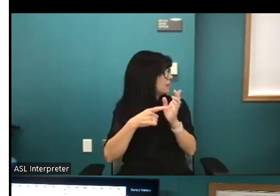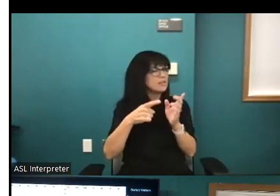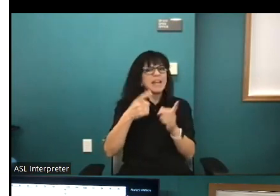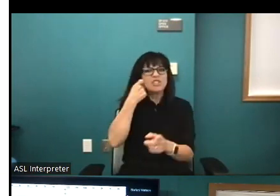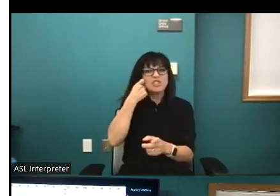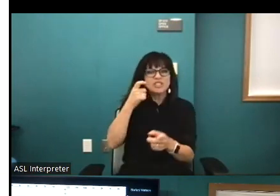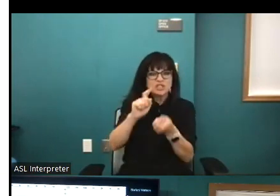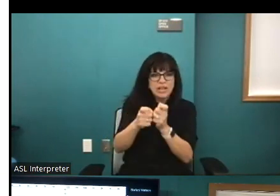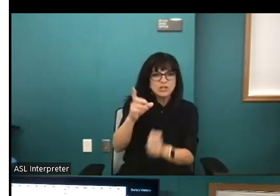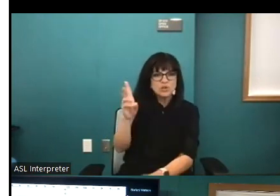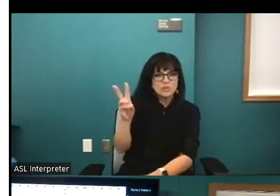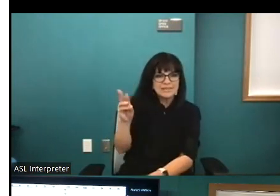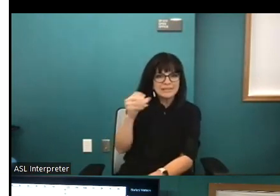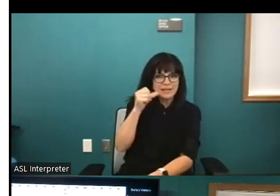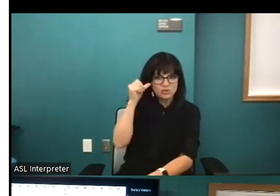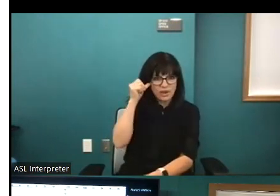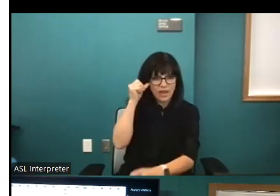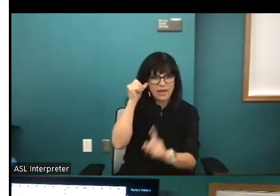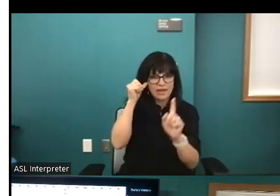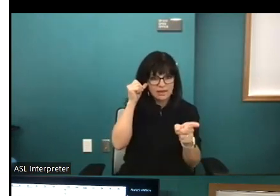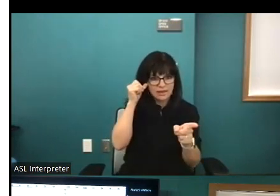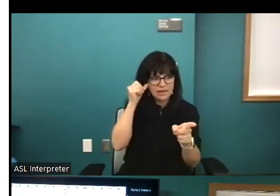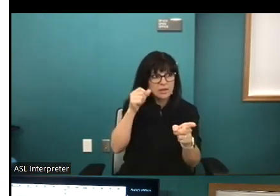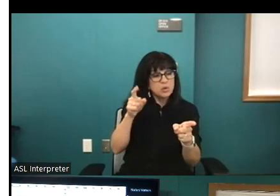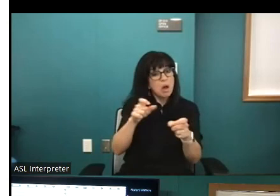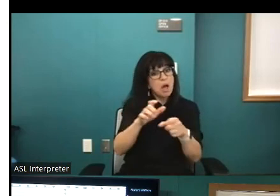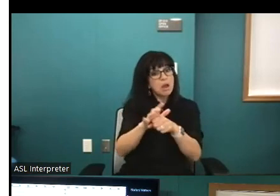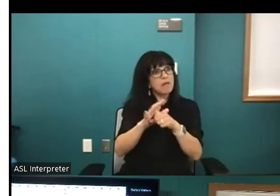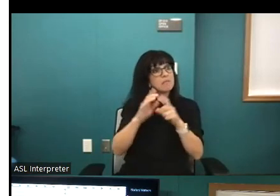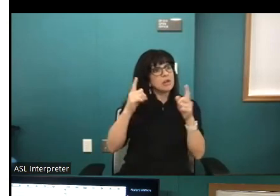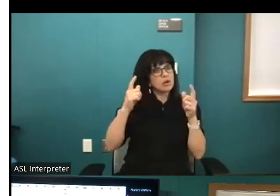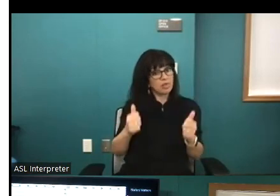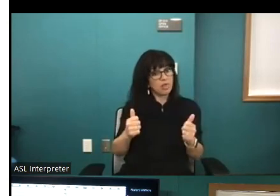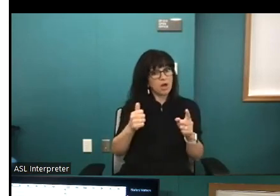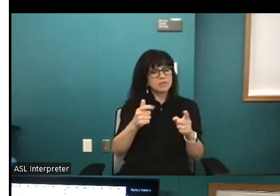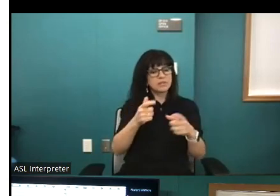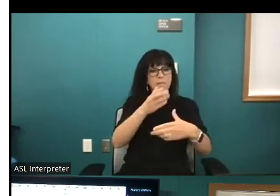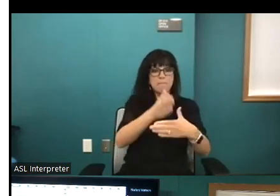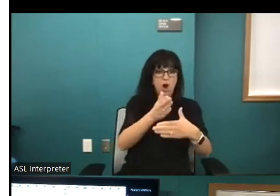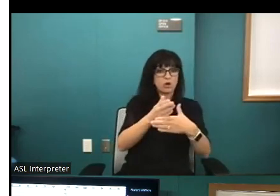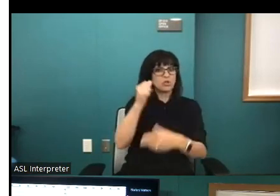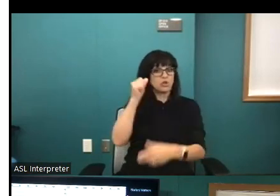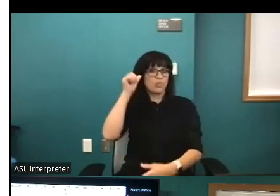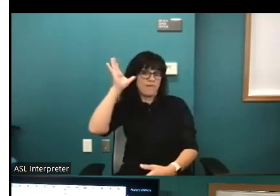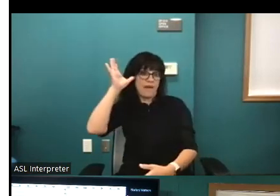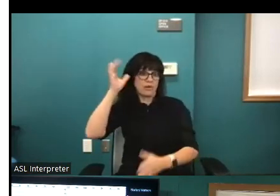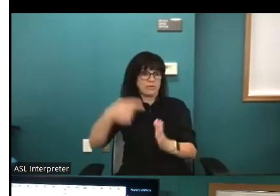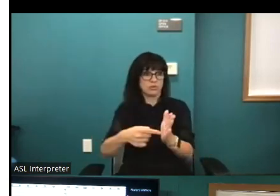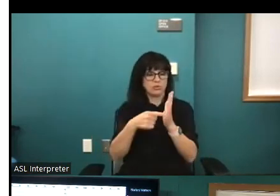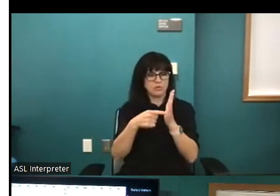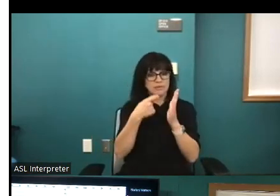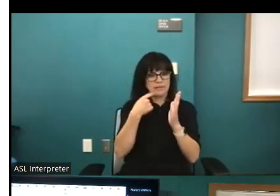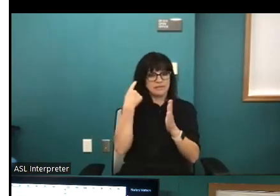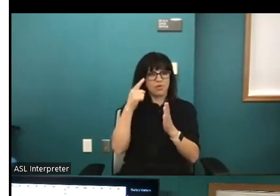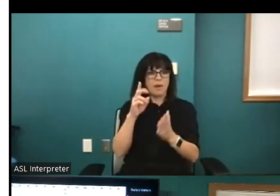yesterday. So not only though, do you have to have like enough hearing loss, and this is a moderate to profound is what the criteria says for